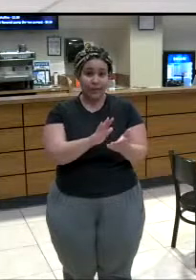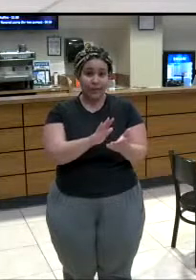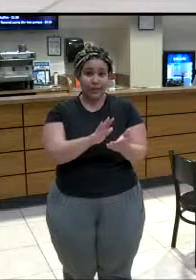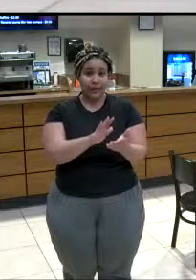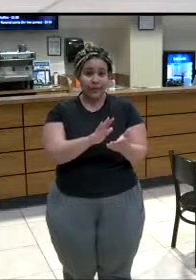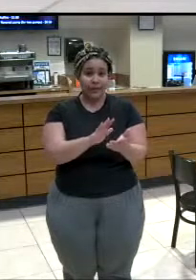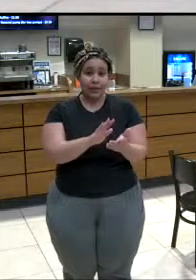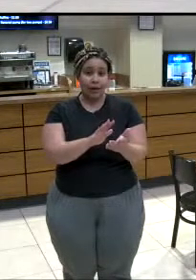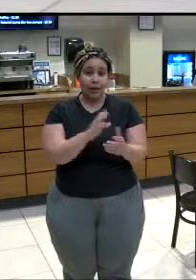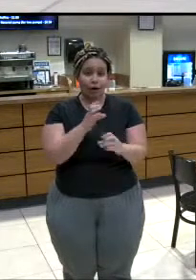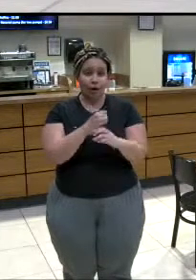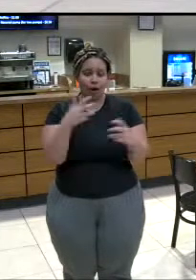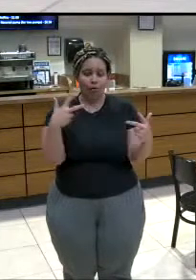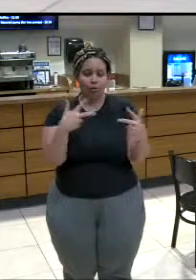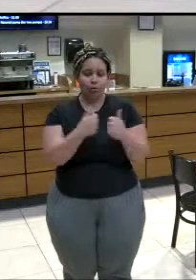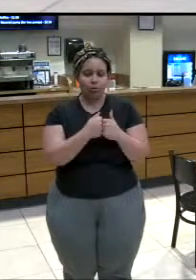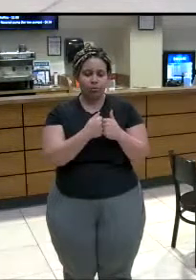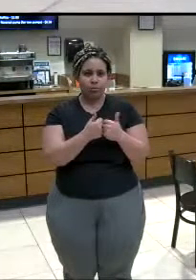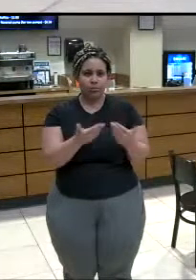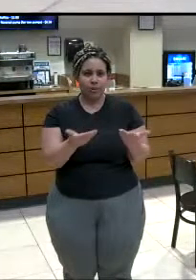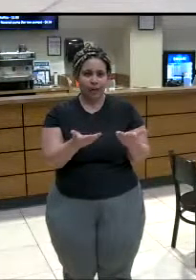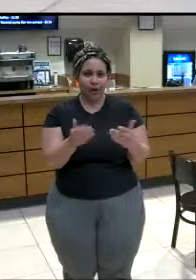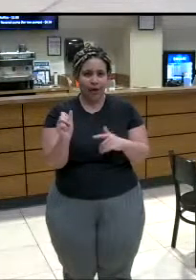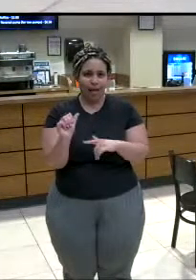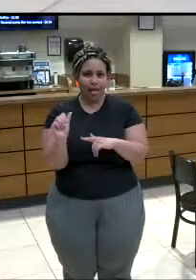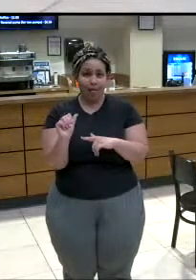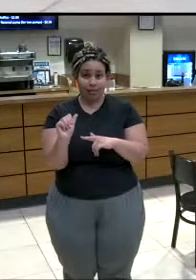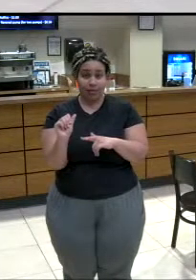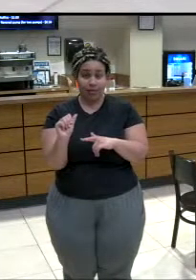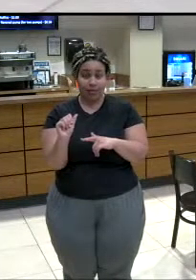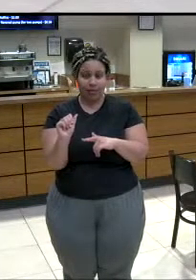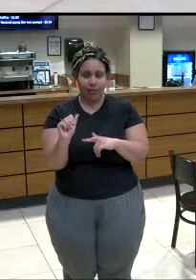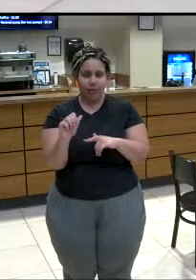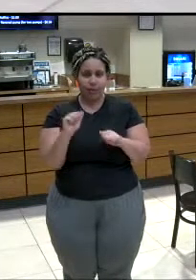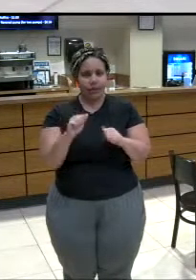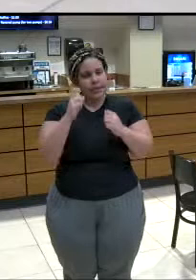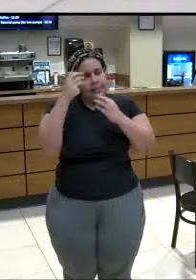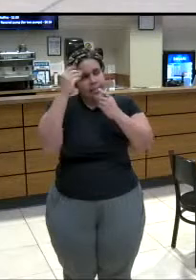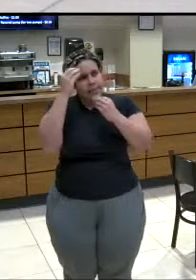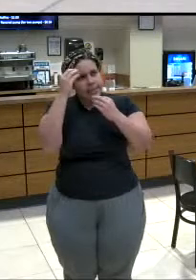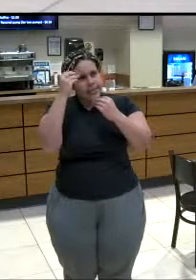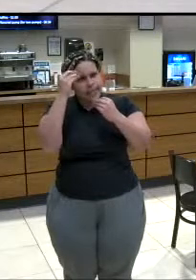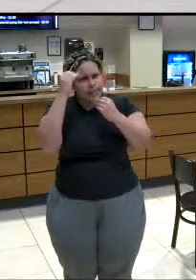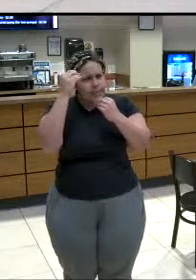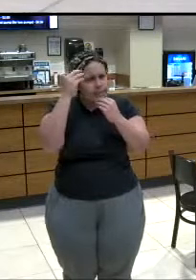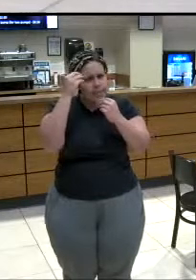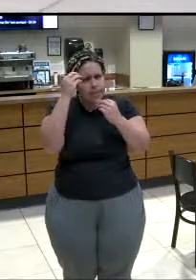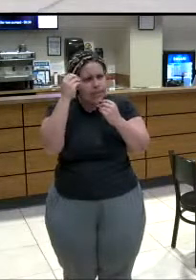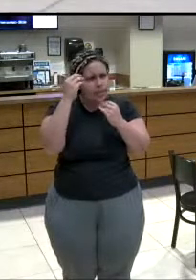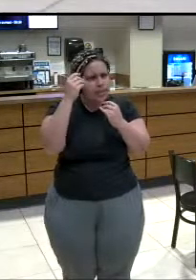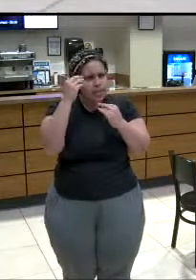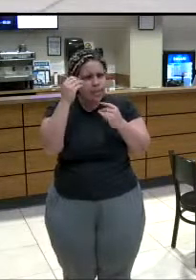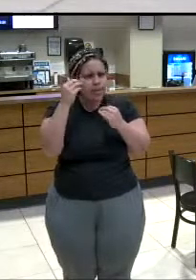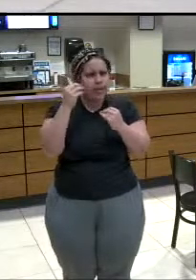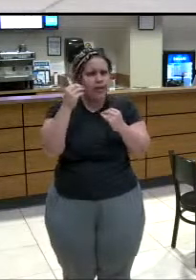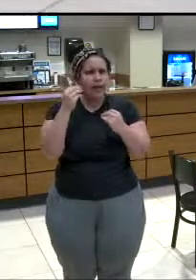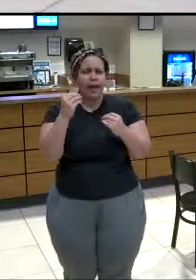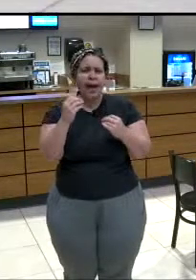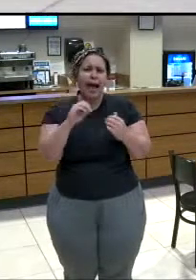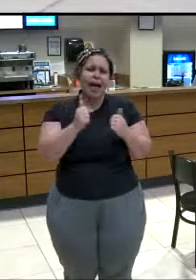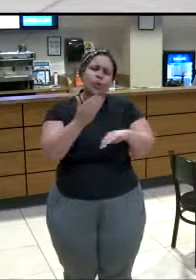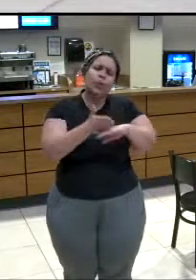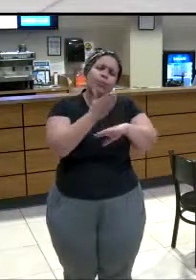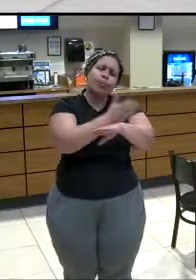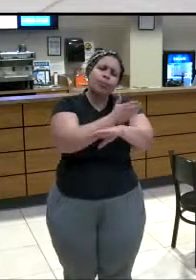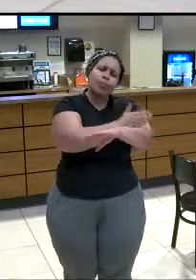car crashes in Athens, right? So we could all brainstorm things that we think would be helpful to do that. We